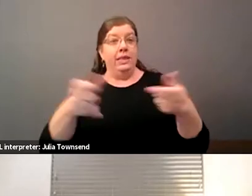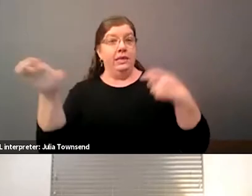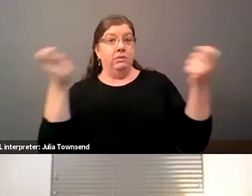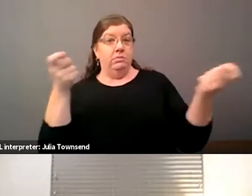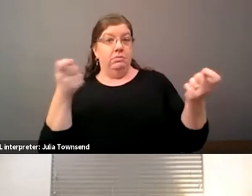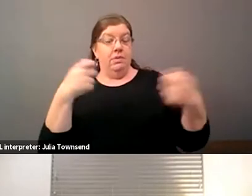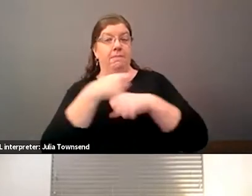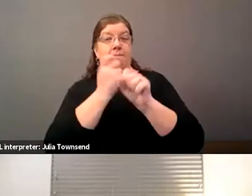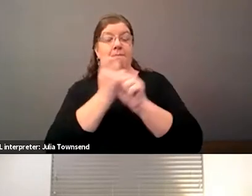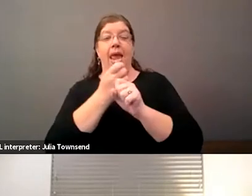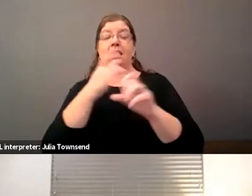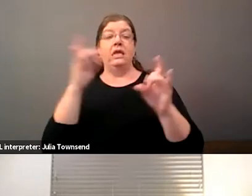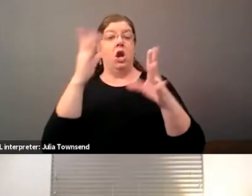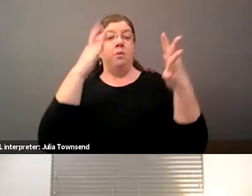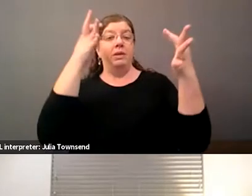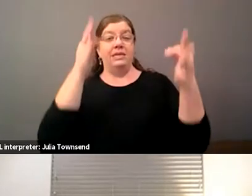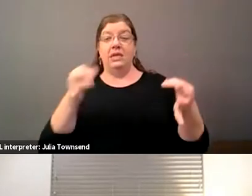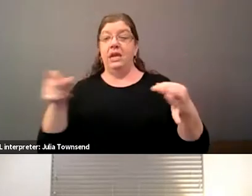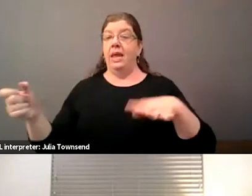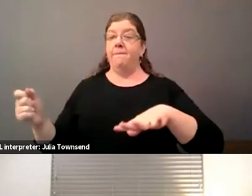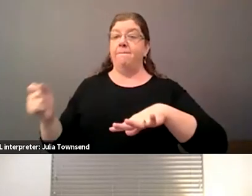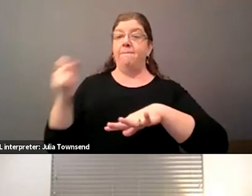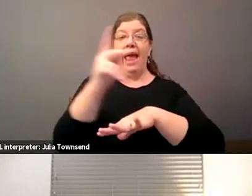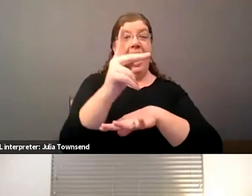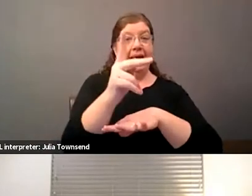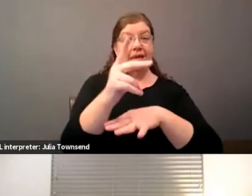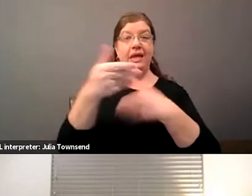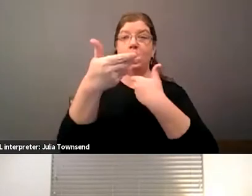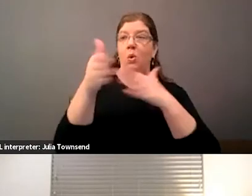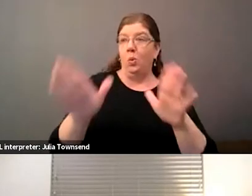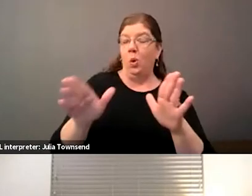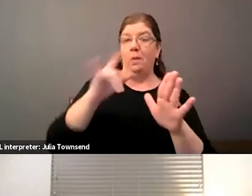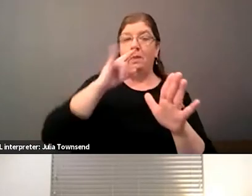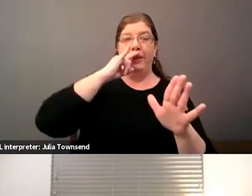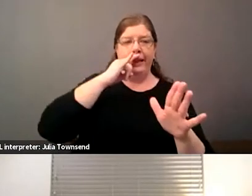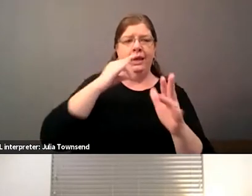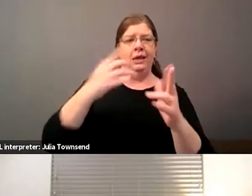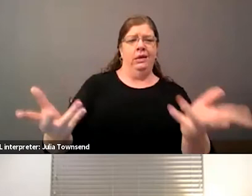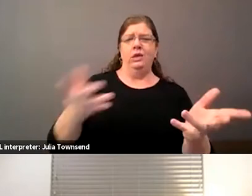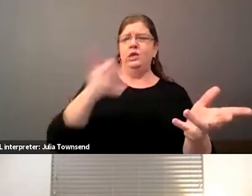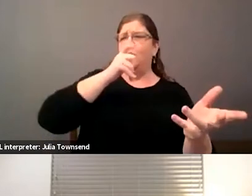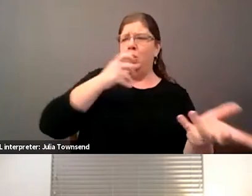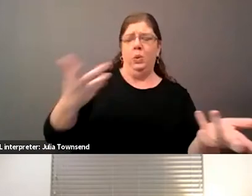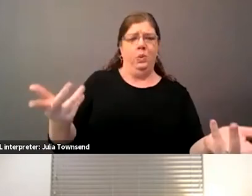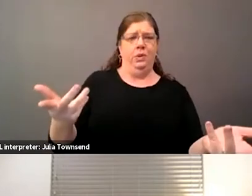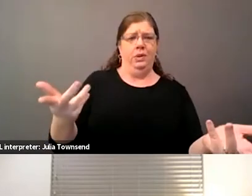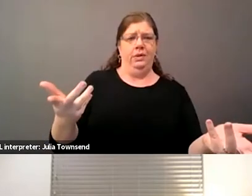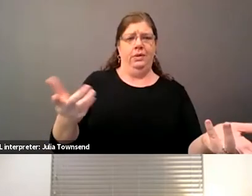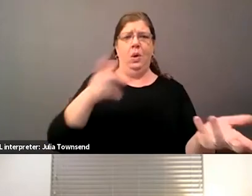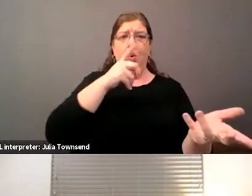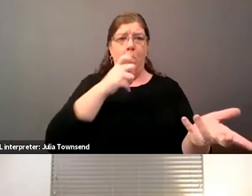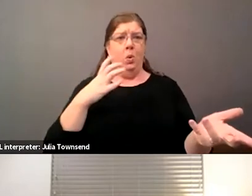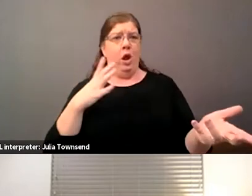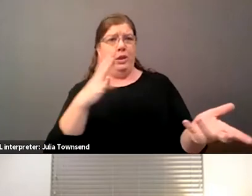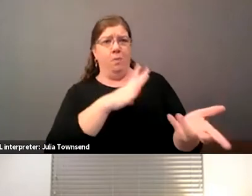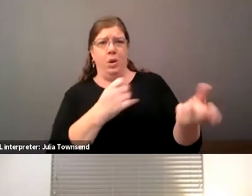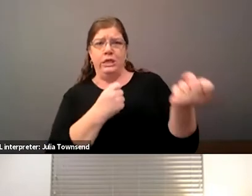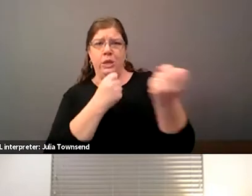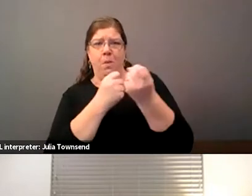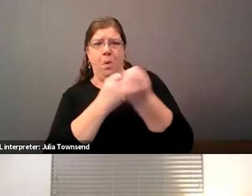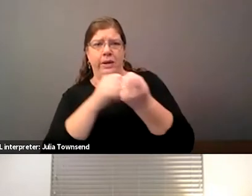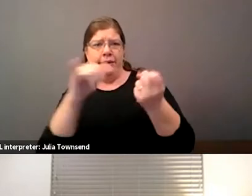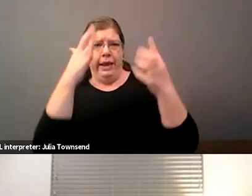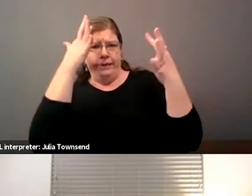made the fateful decision to put him back in a room with kids who on the board supported this